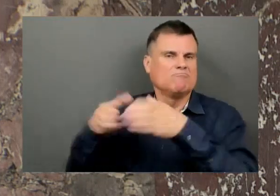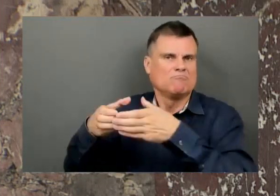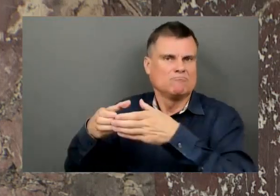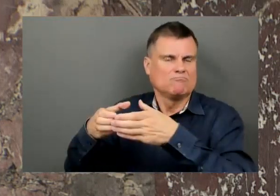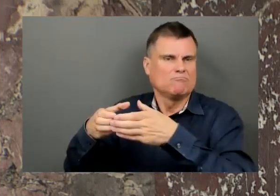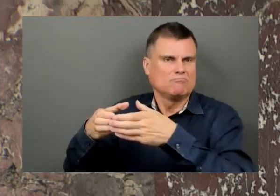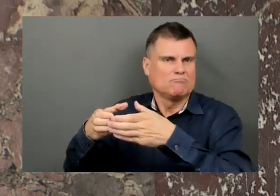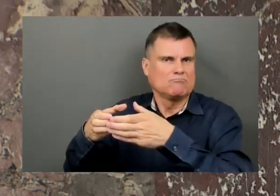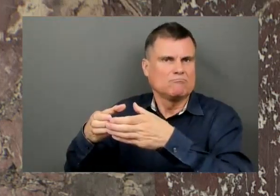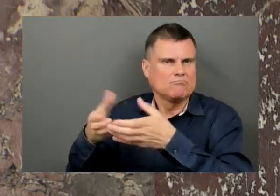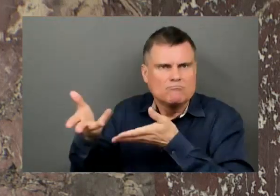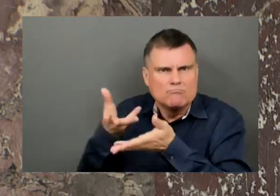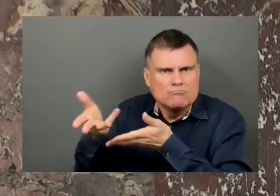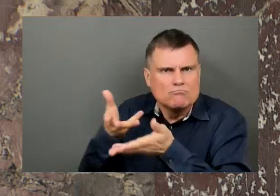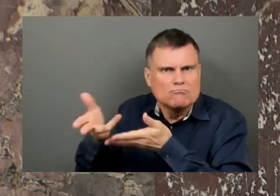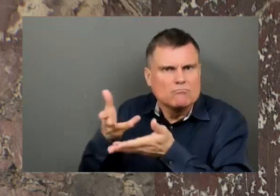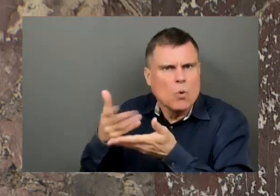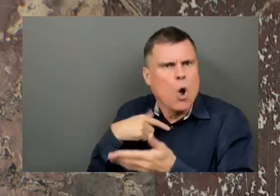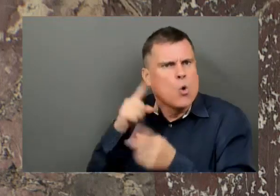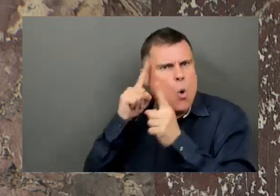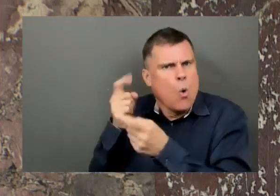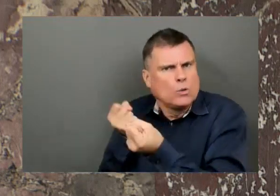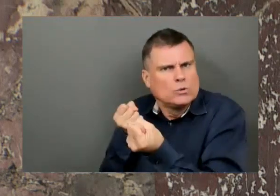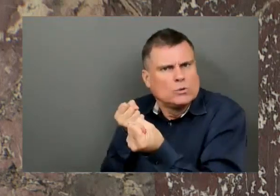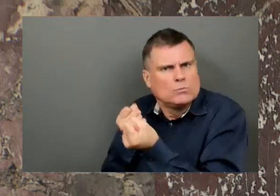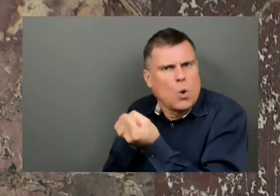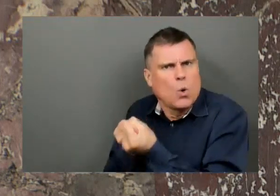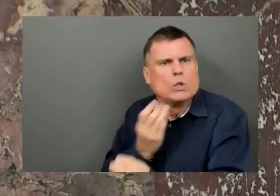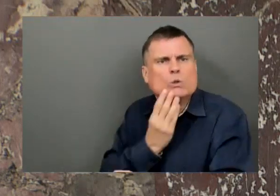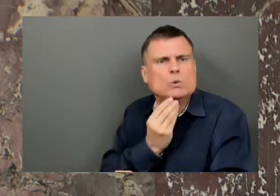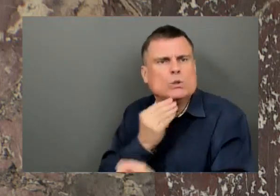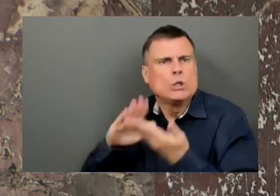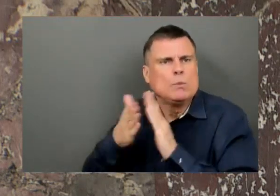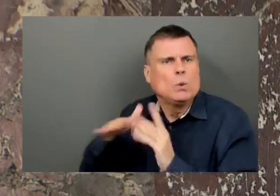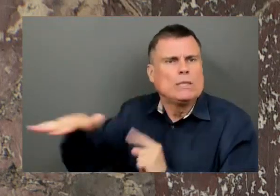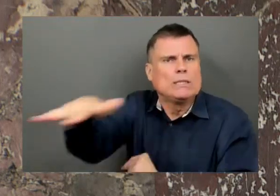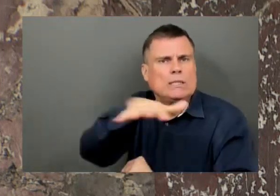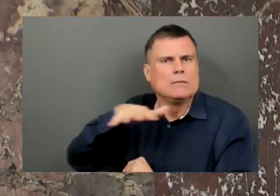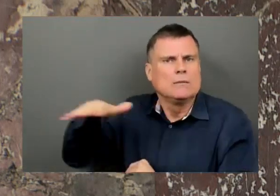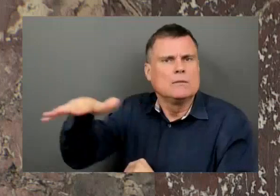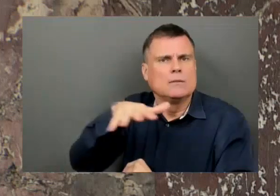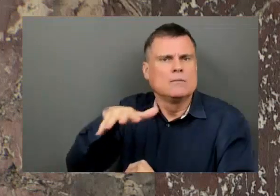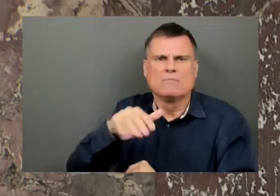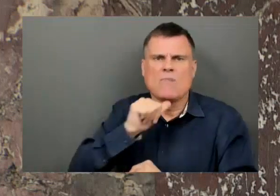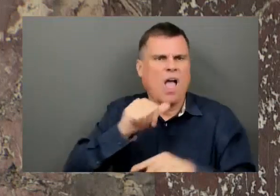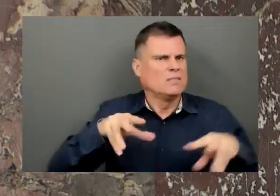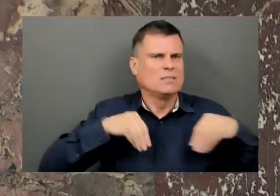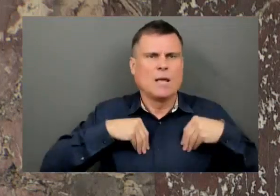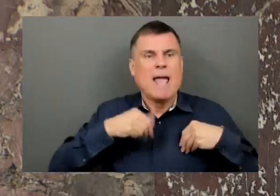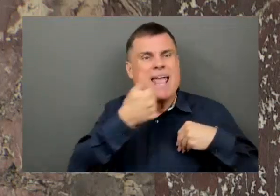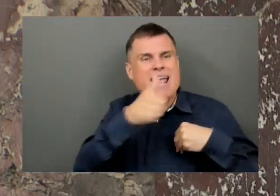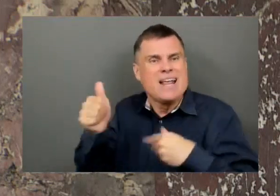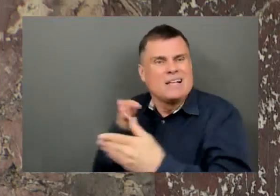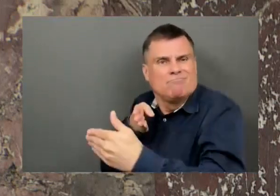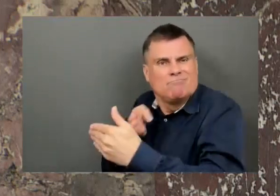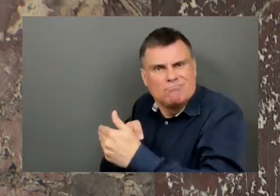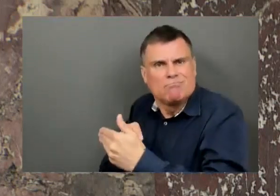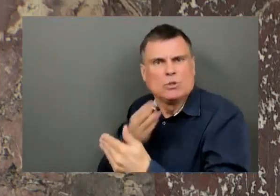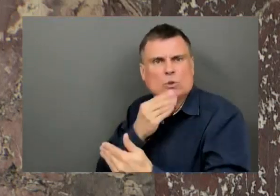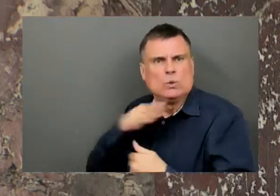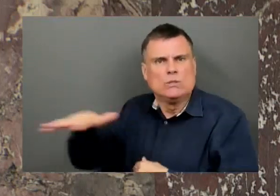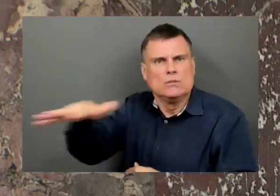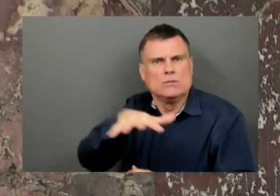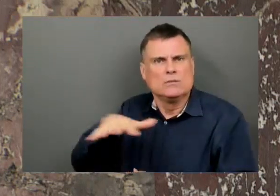going forward and fighting anti-Semitism, something this House has been united on, remains united on, and is in the heart of every single member of our caucus.